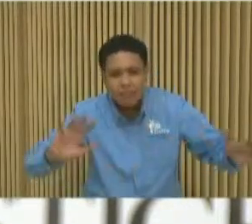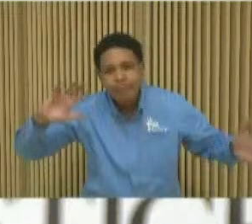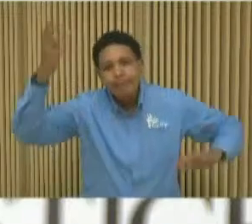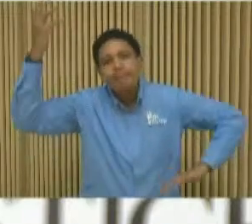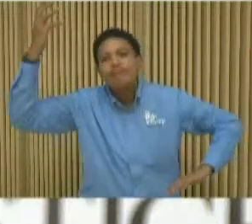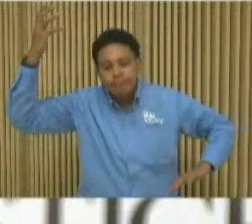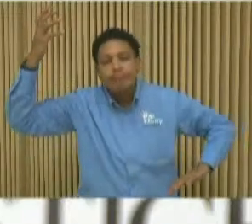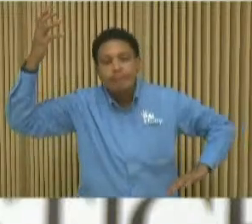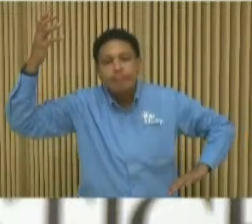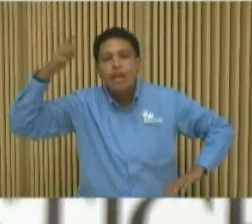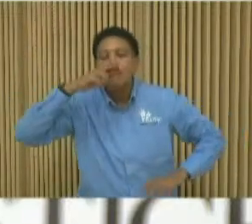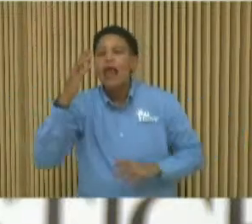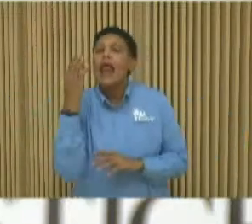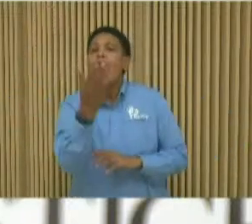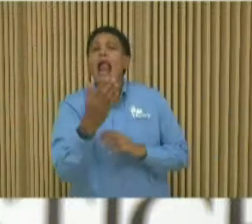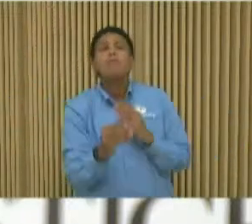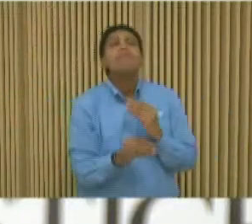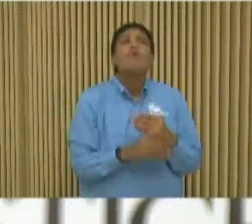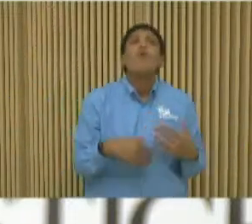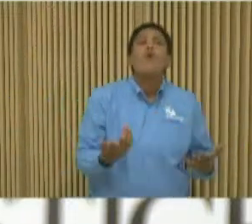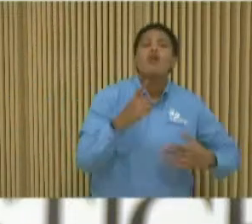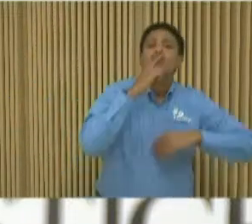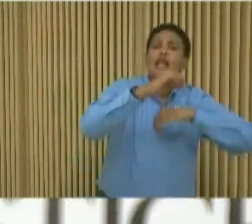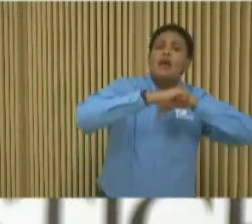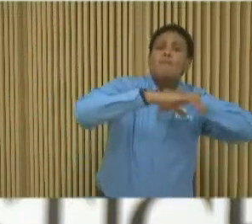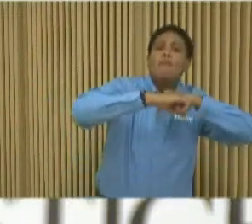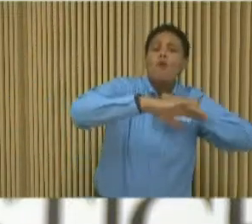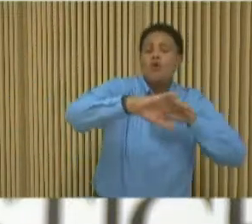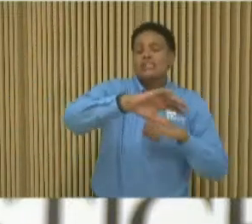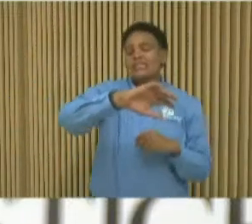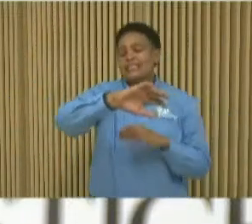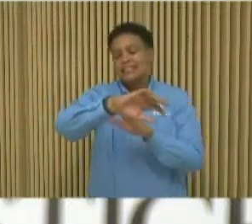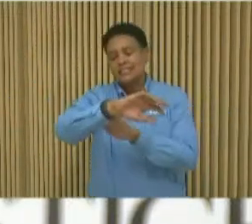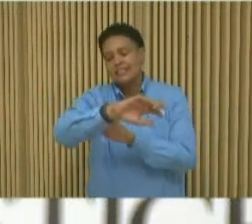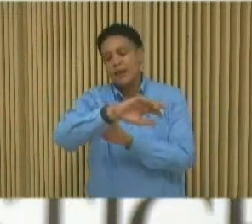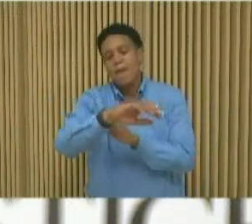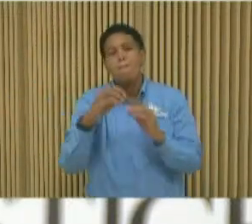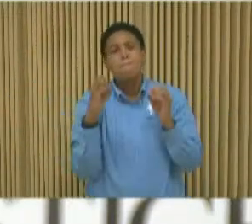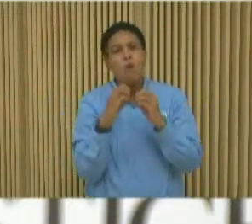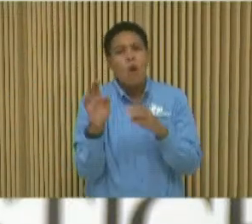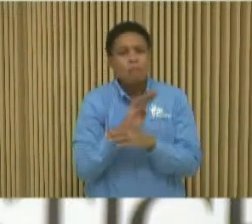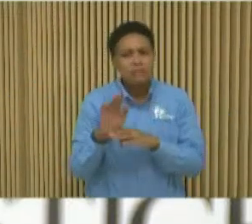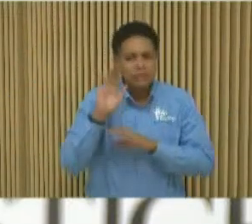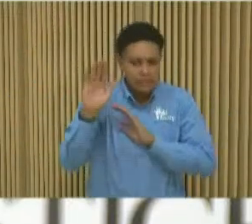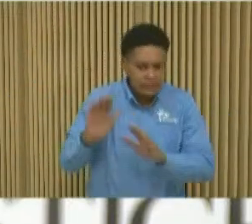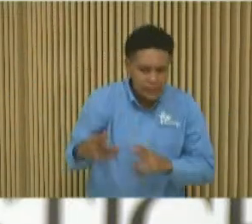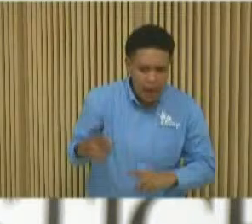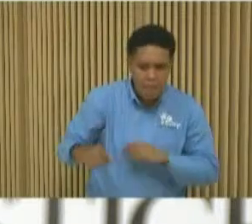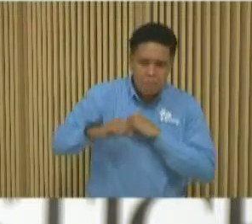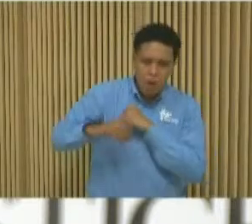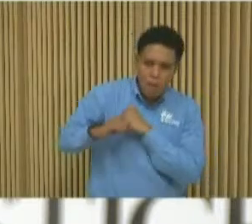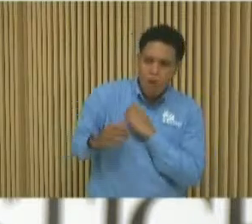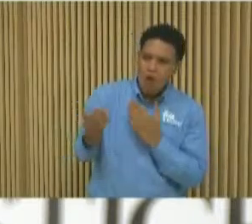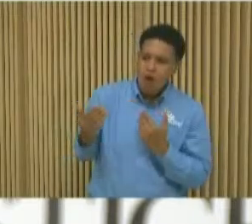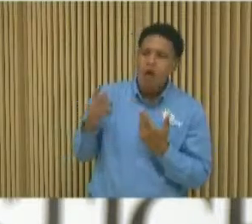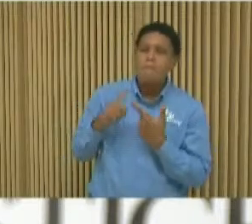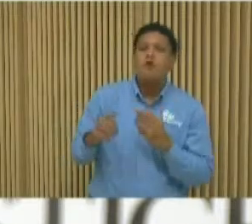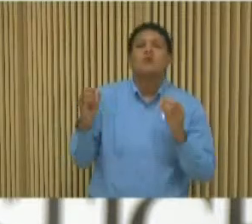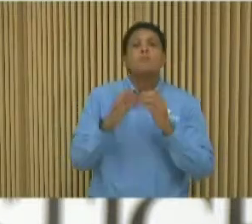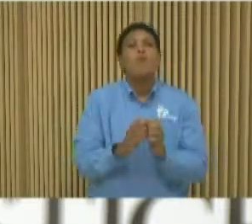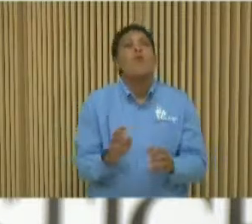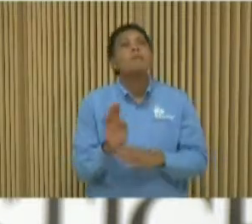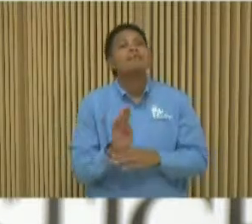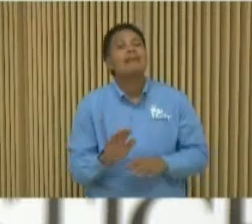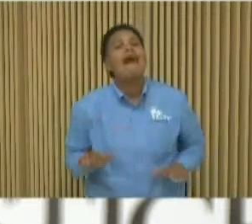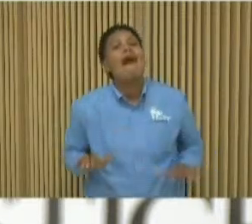disputes. And this helps in promoting more business and more commercial